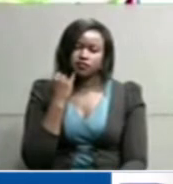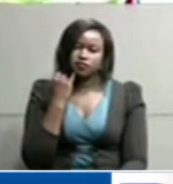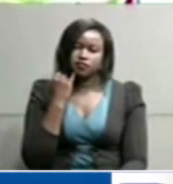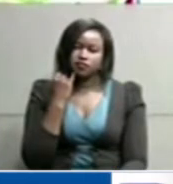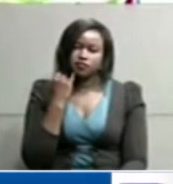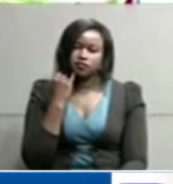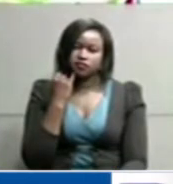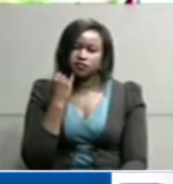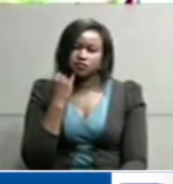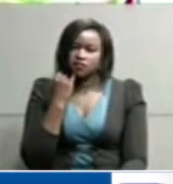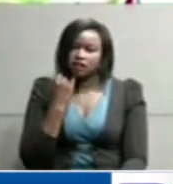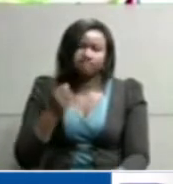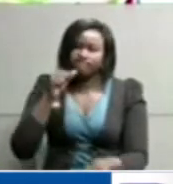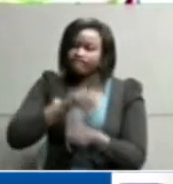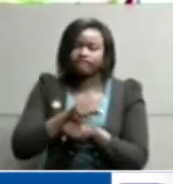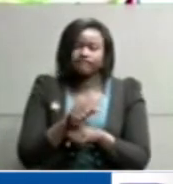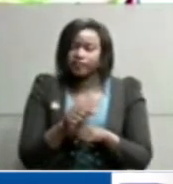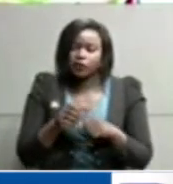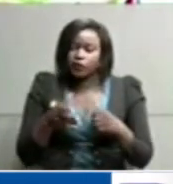How?